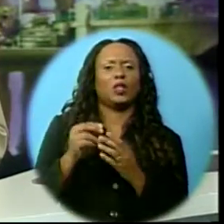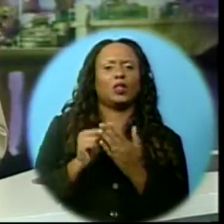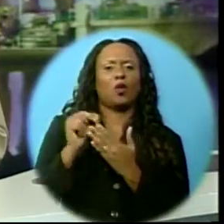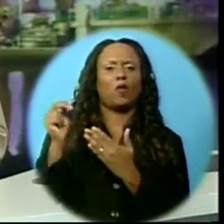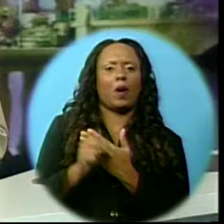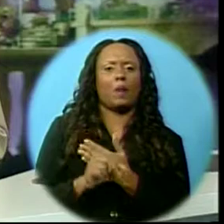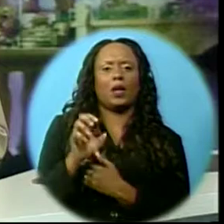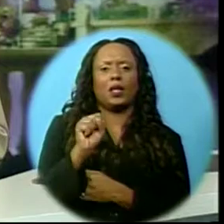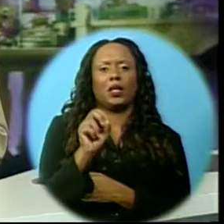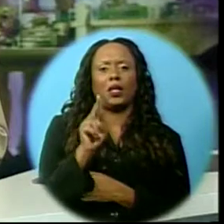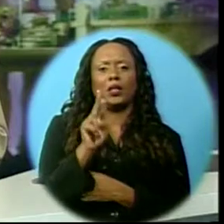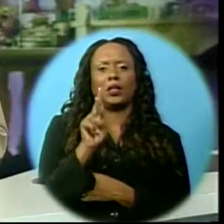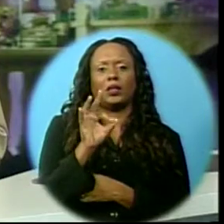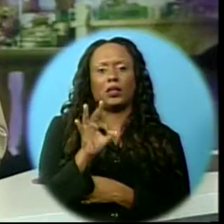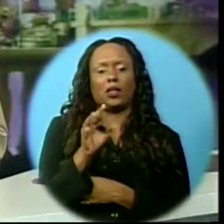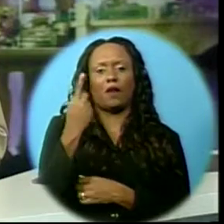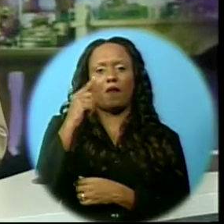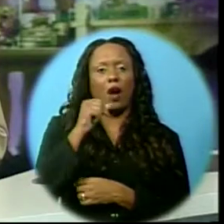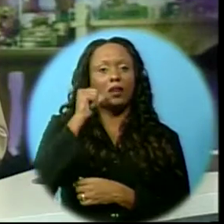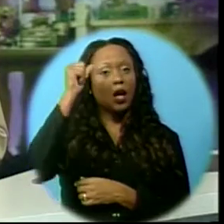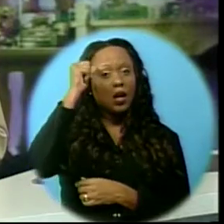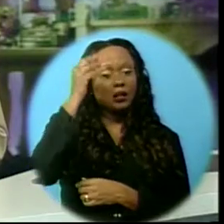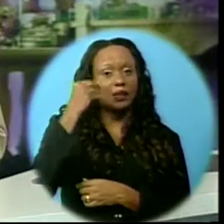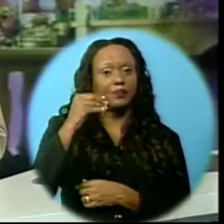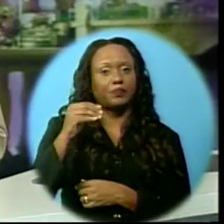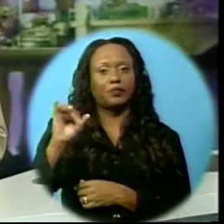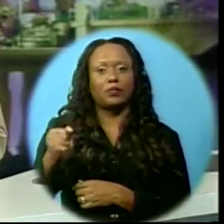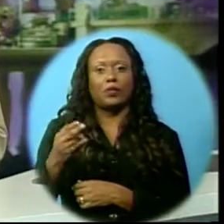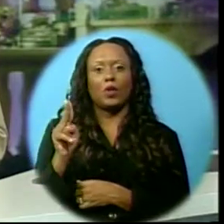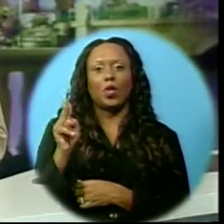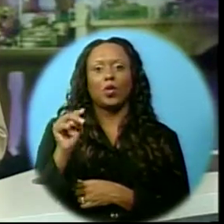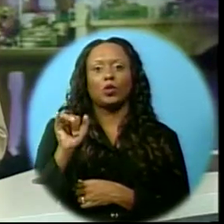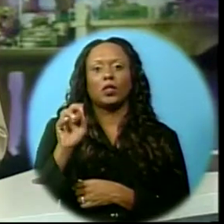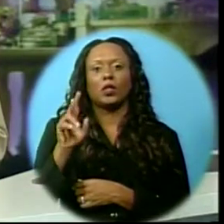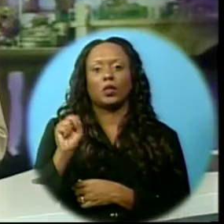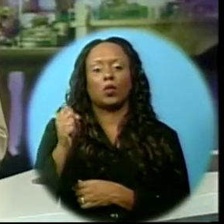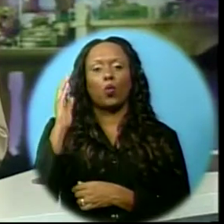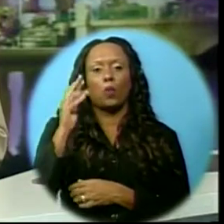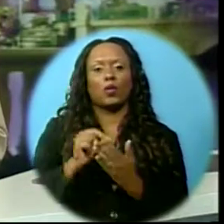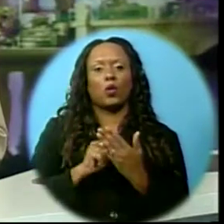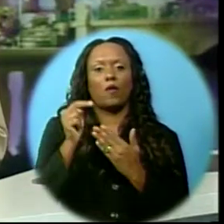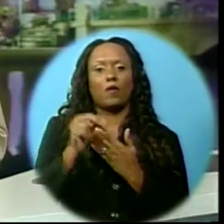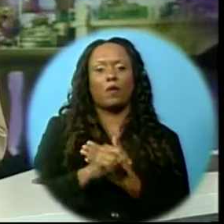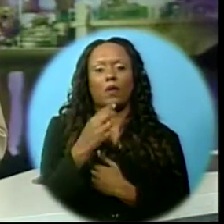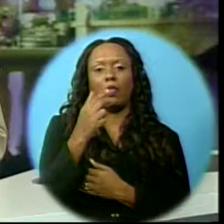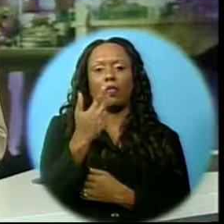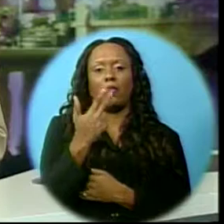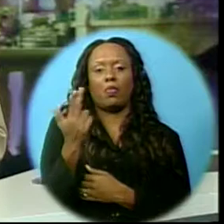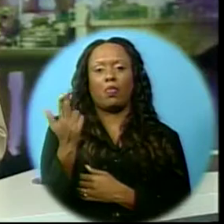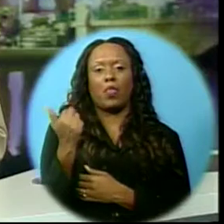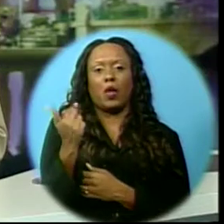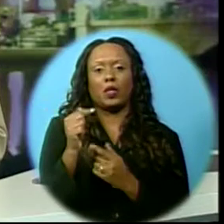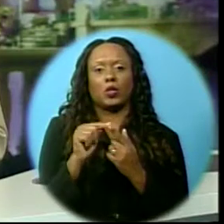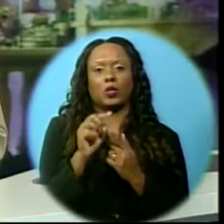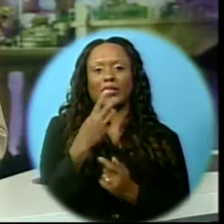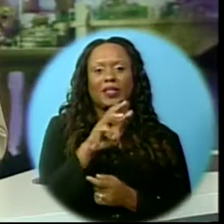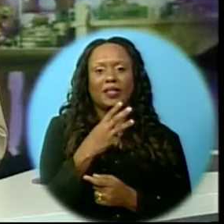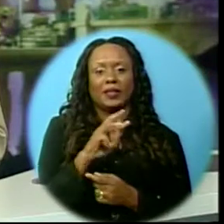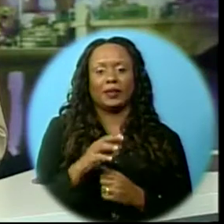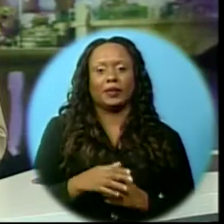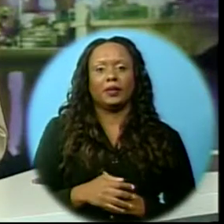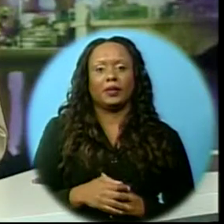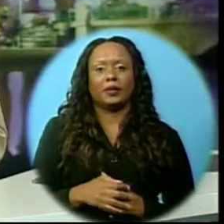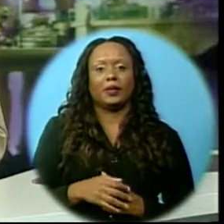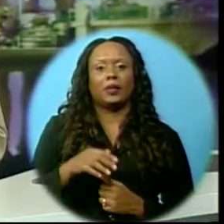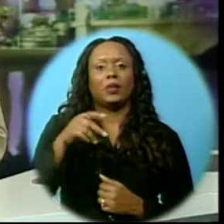adults and juniors, will be held from November 13th to 16th. PRO of the Barbados Surfing Association, Kamal Clark,